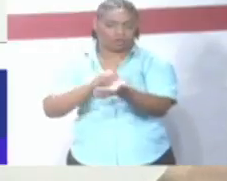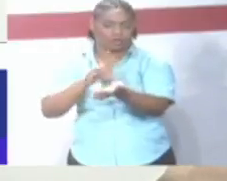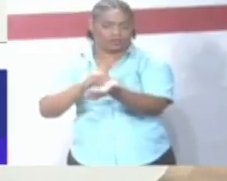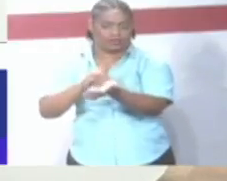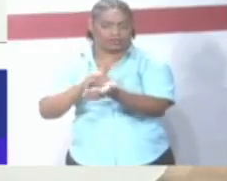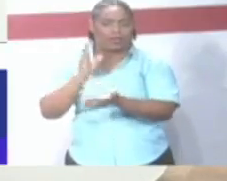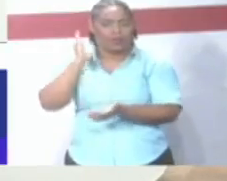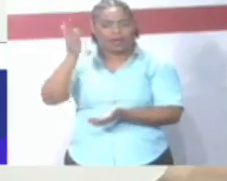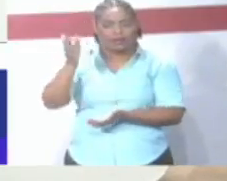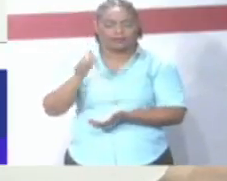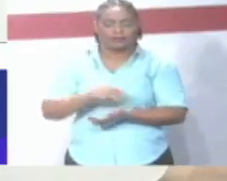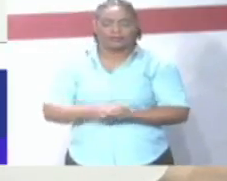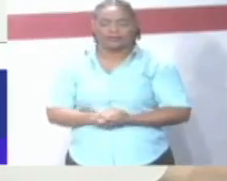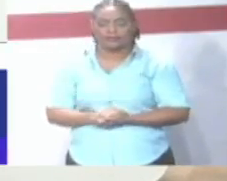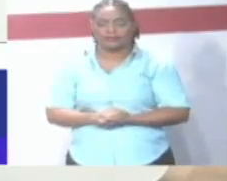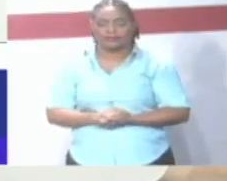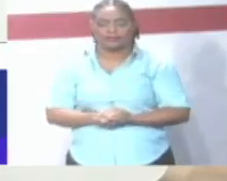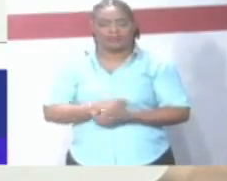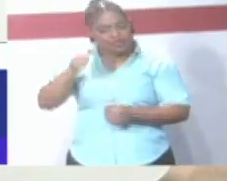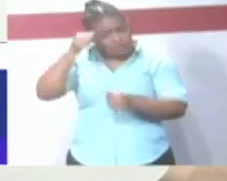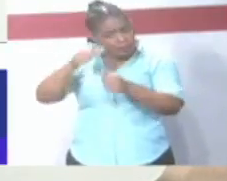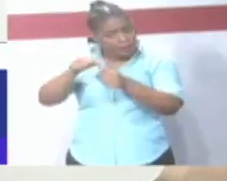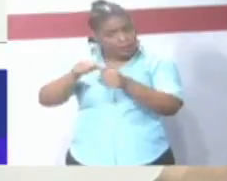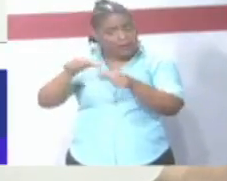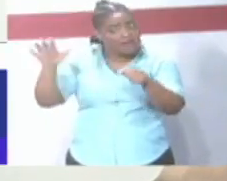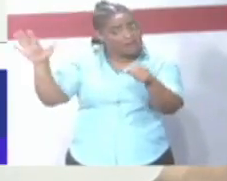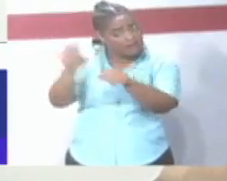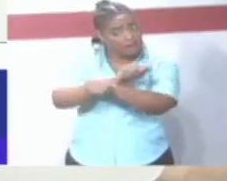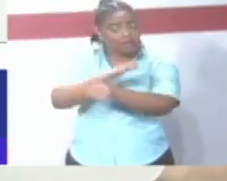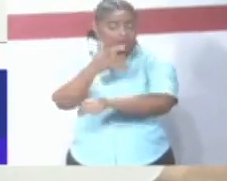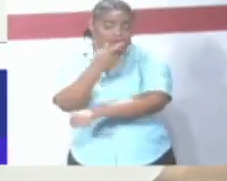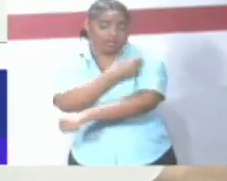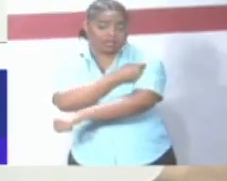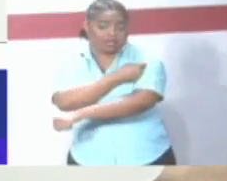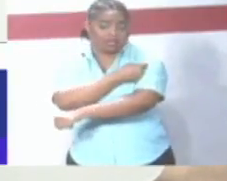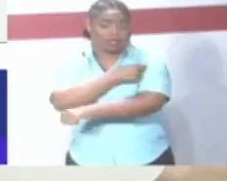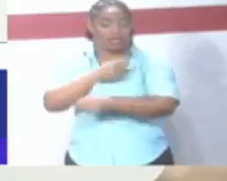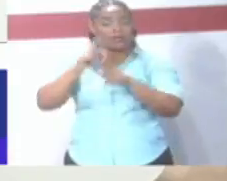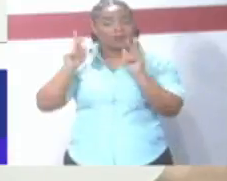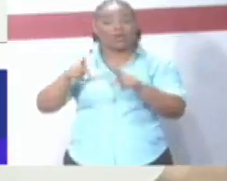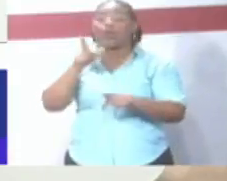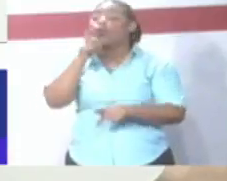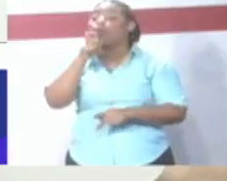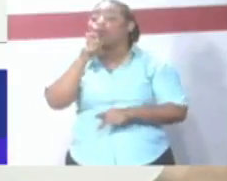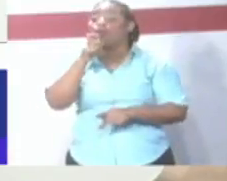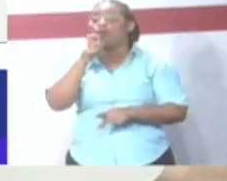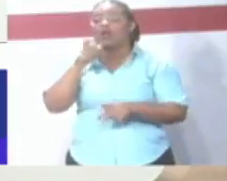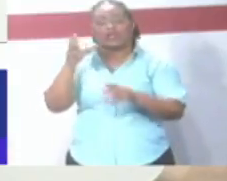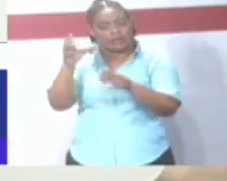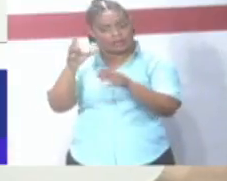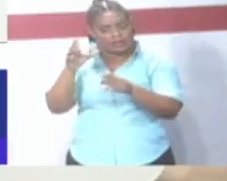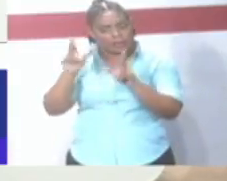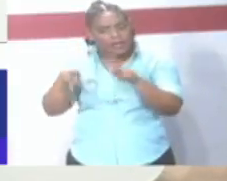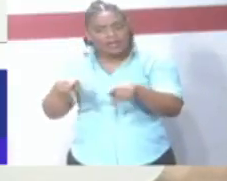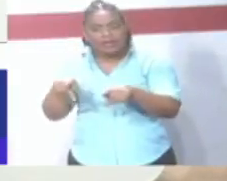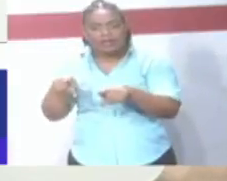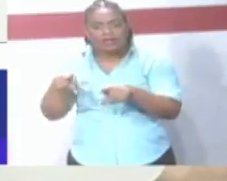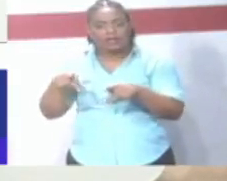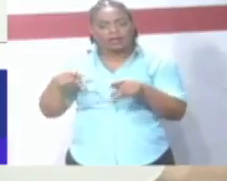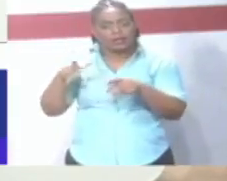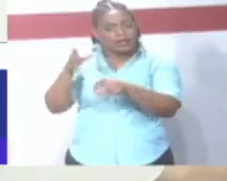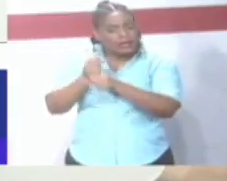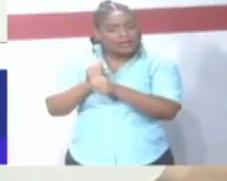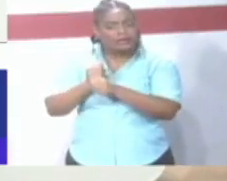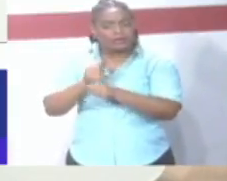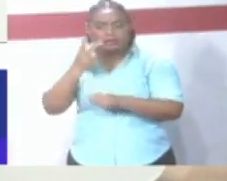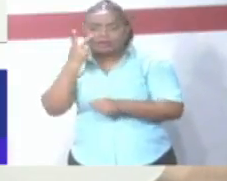fully vaccinated person is a person who has received either 2 shots of